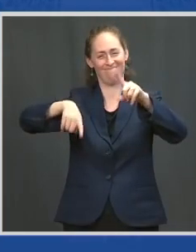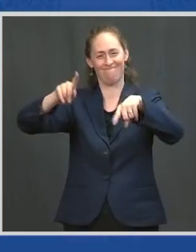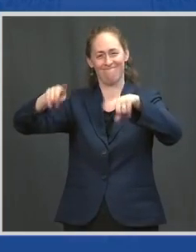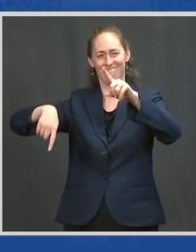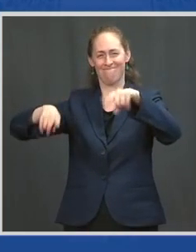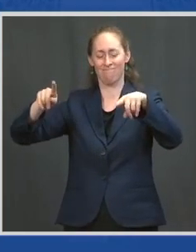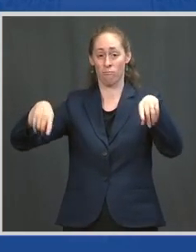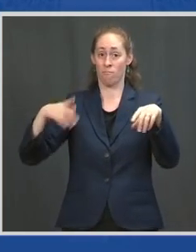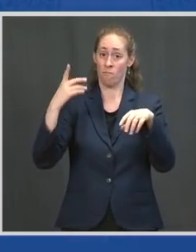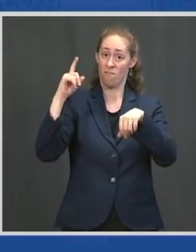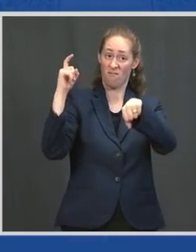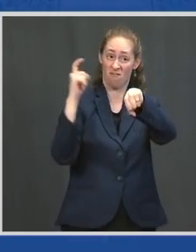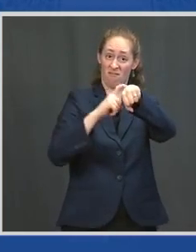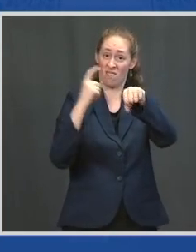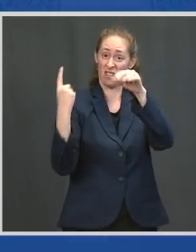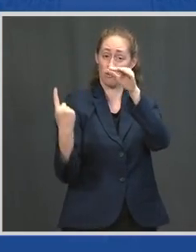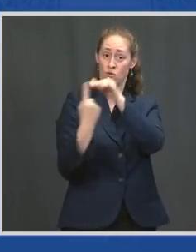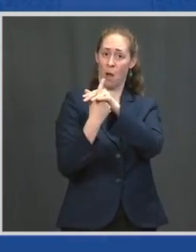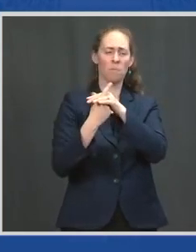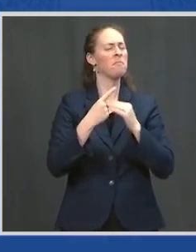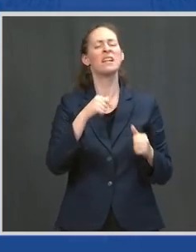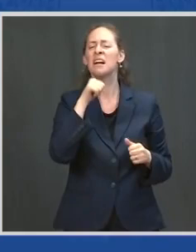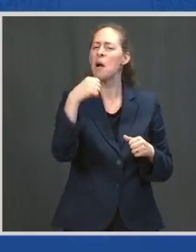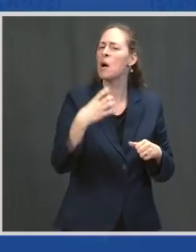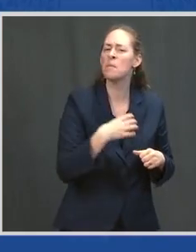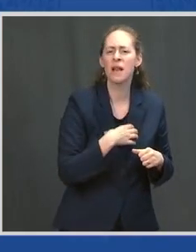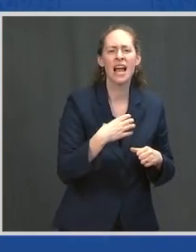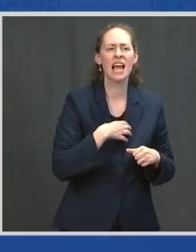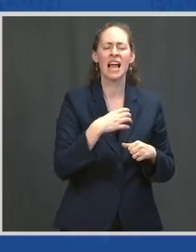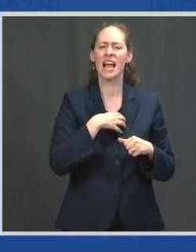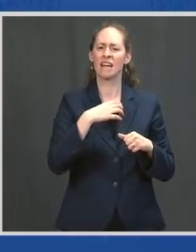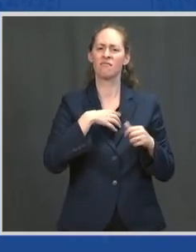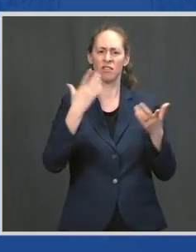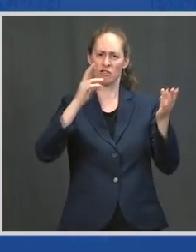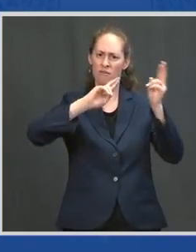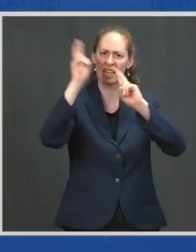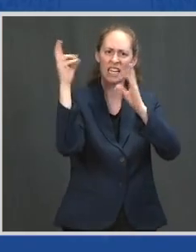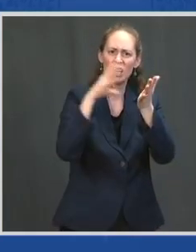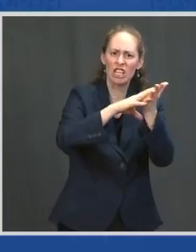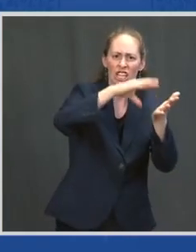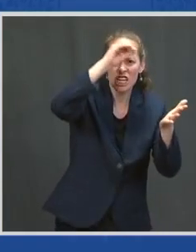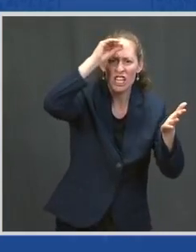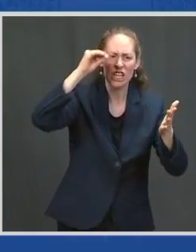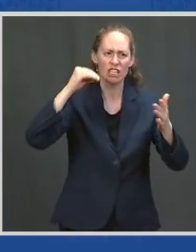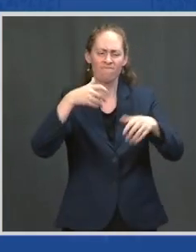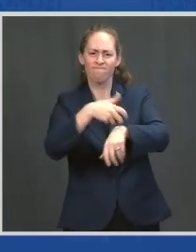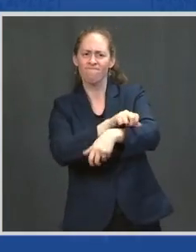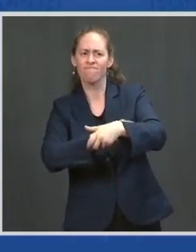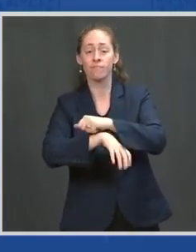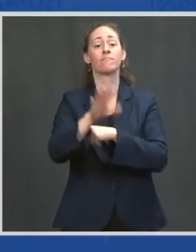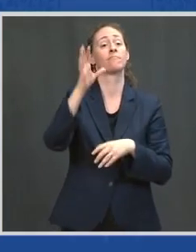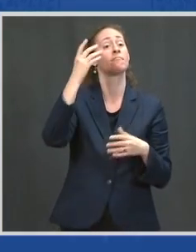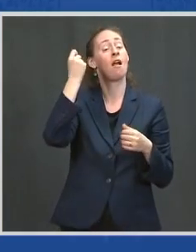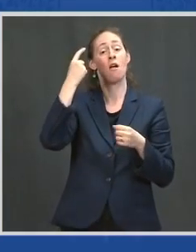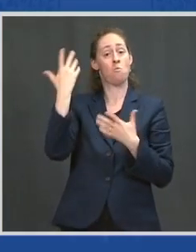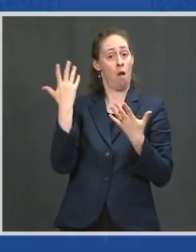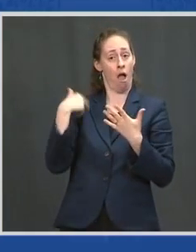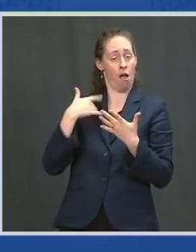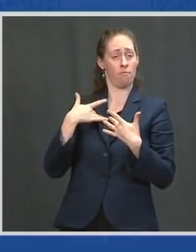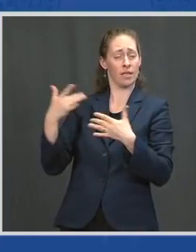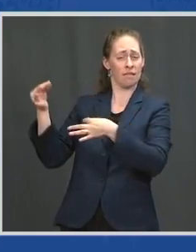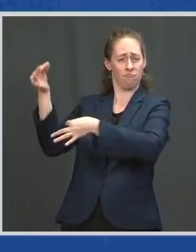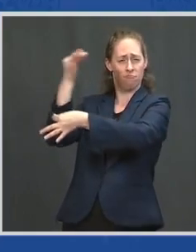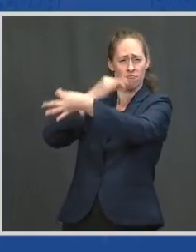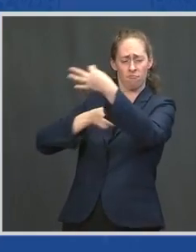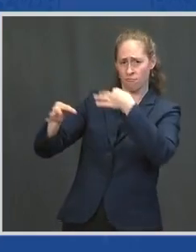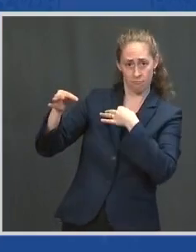don't complain, and all they ask is for one thing in return: the chance to work hard